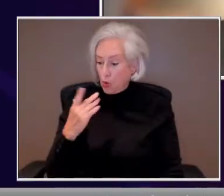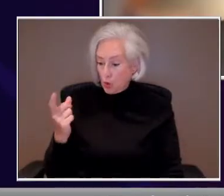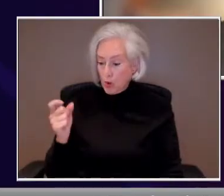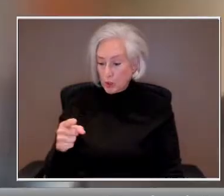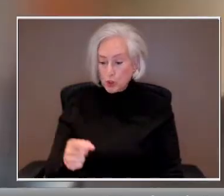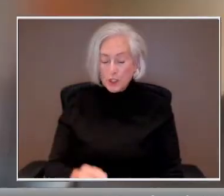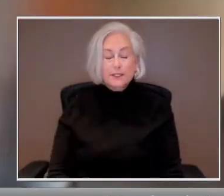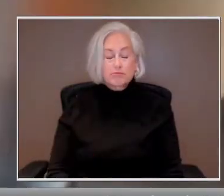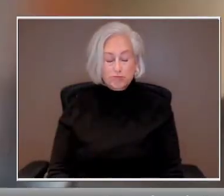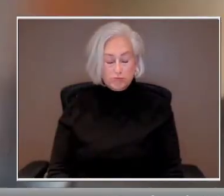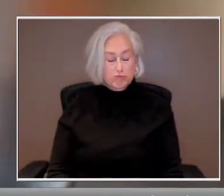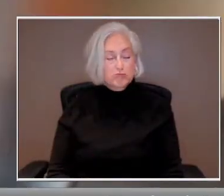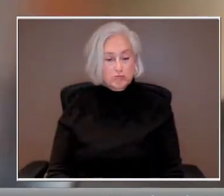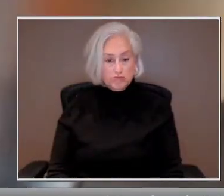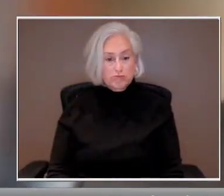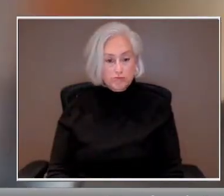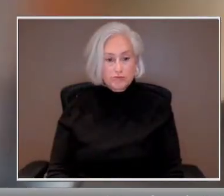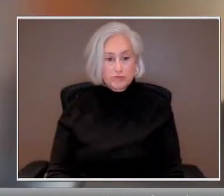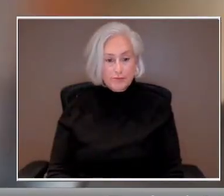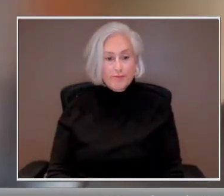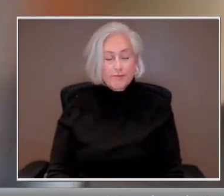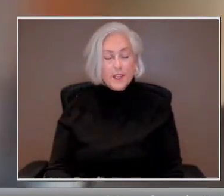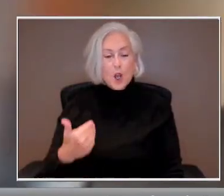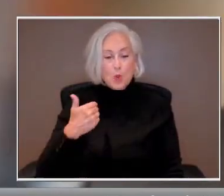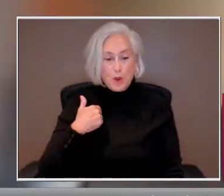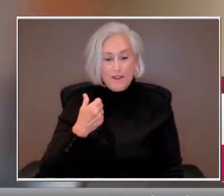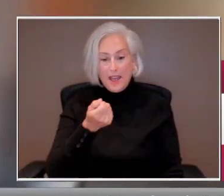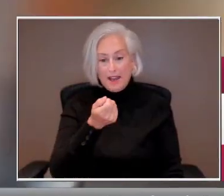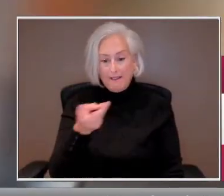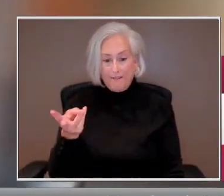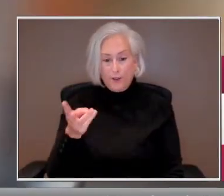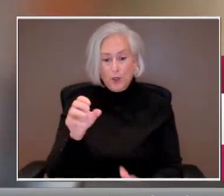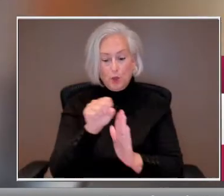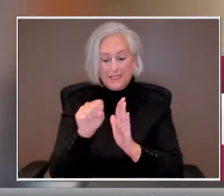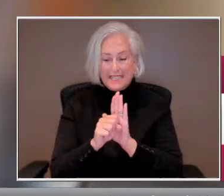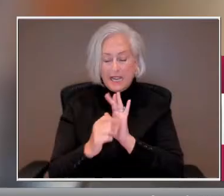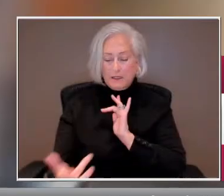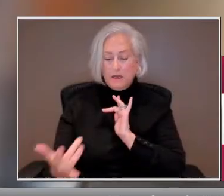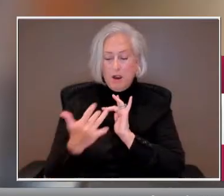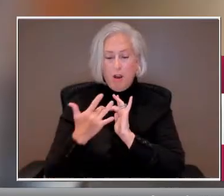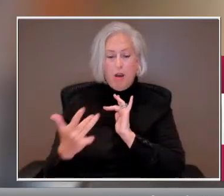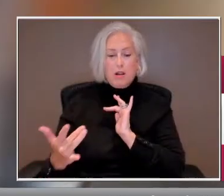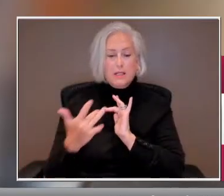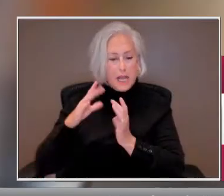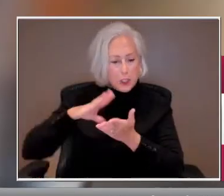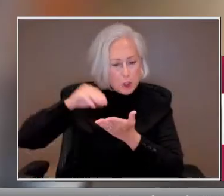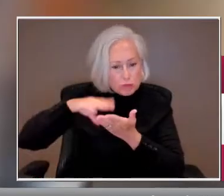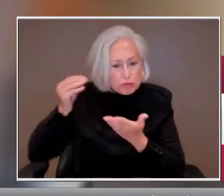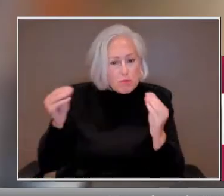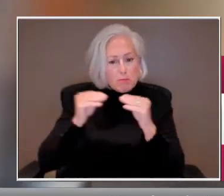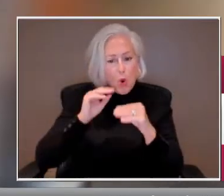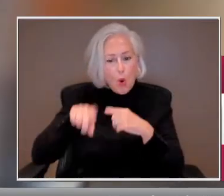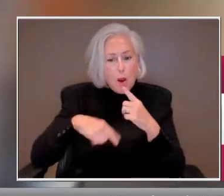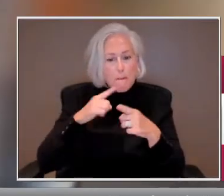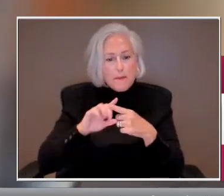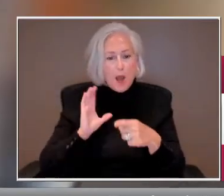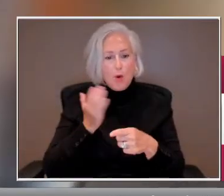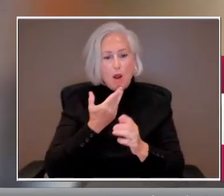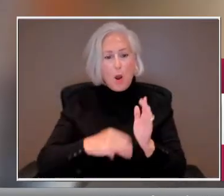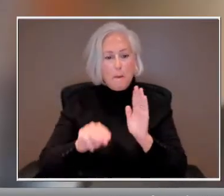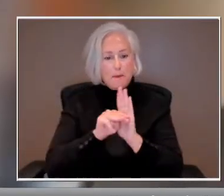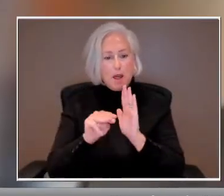That's a great question. You know, we've had a few states that have reached out to learn a little bit more about our model. And